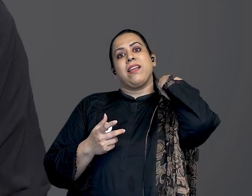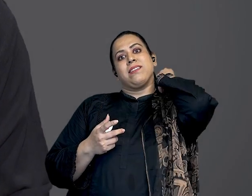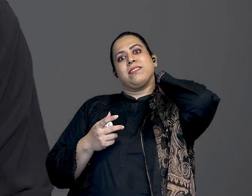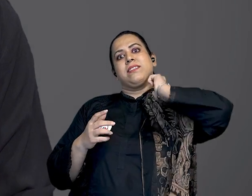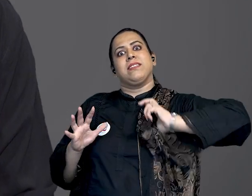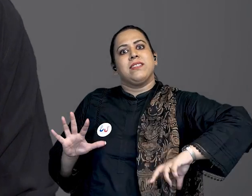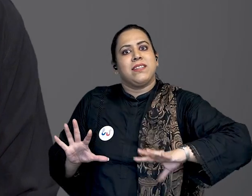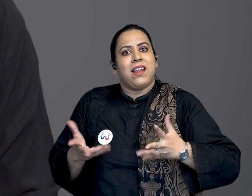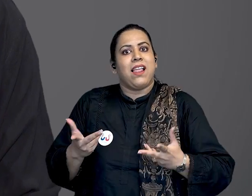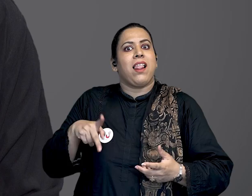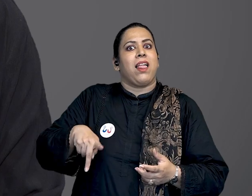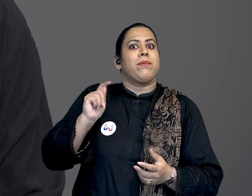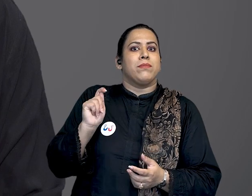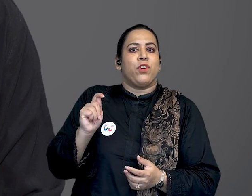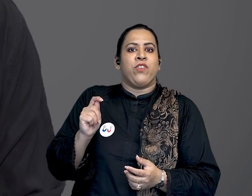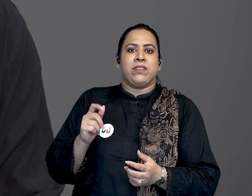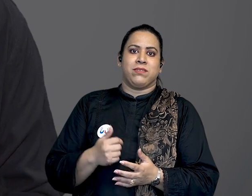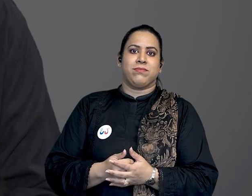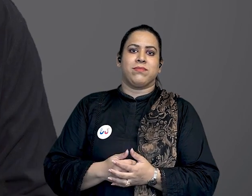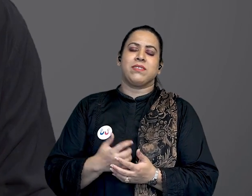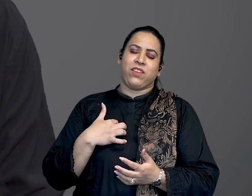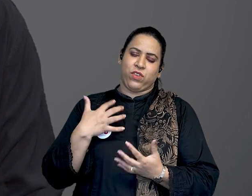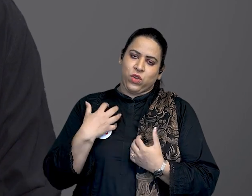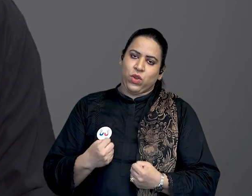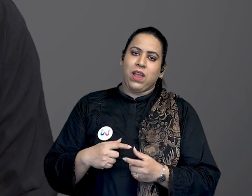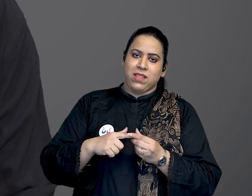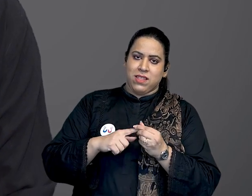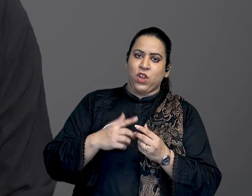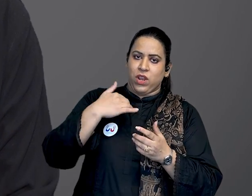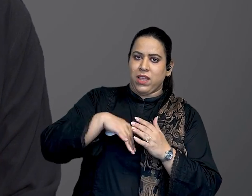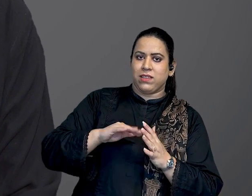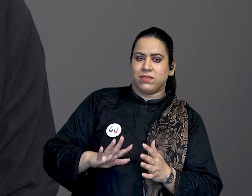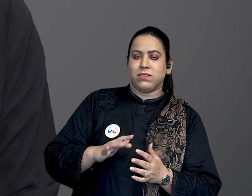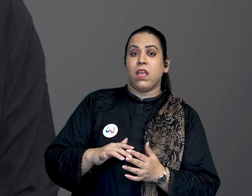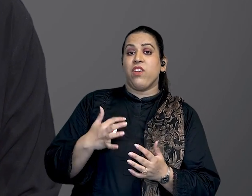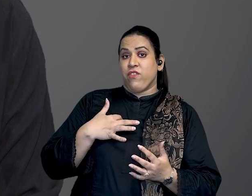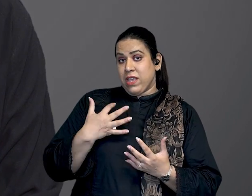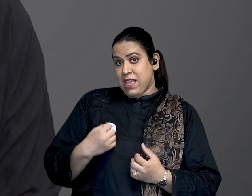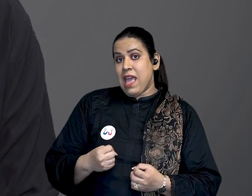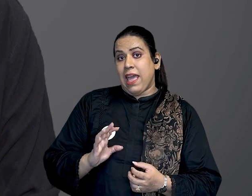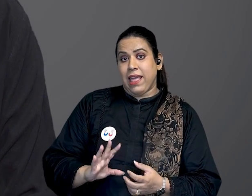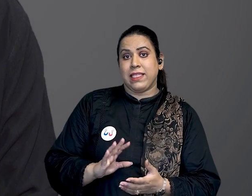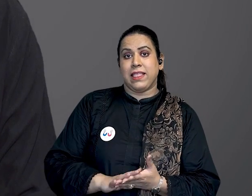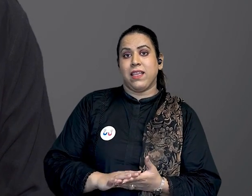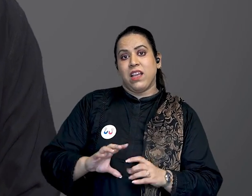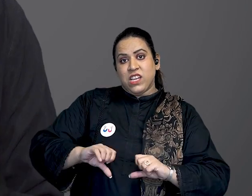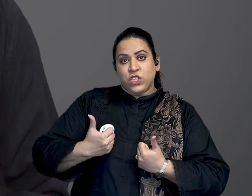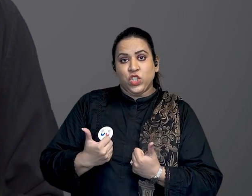the whole day, how your routine is and actually what kind of a life you're actually wanting to live.